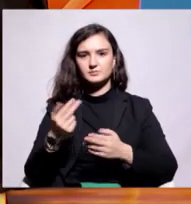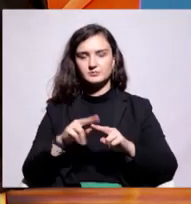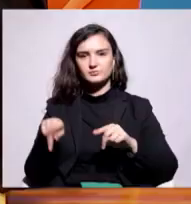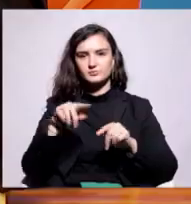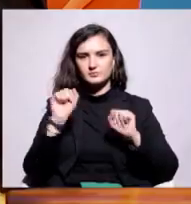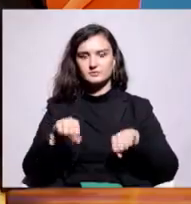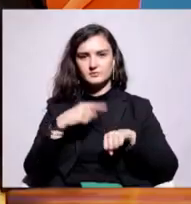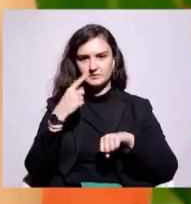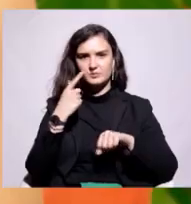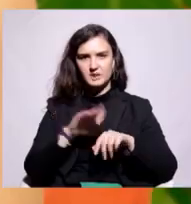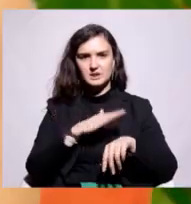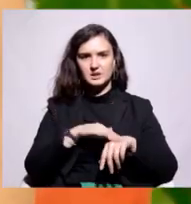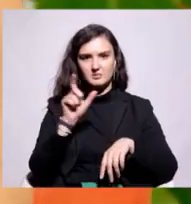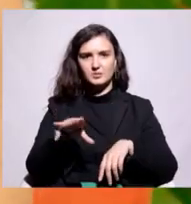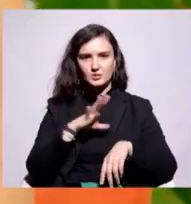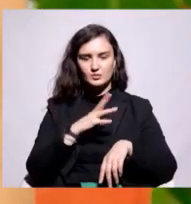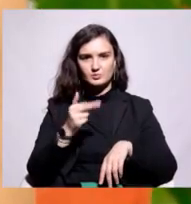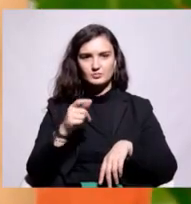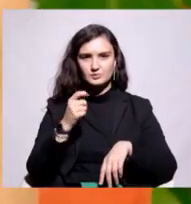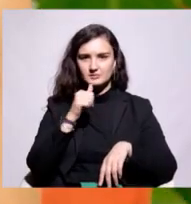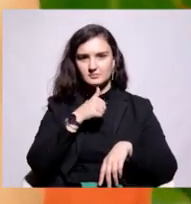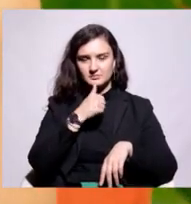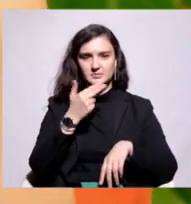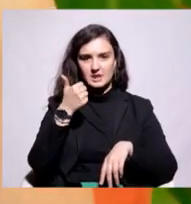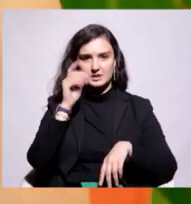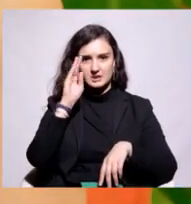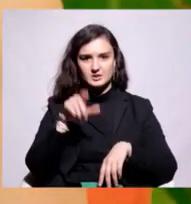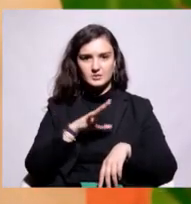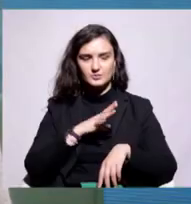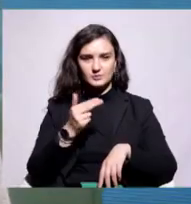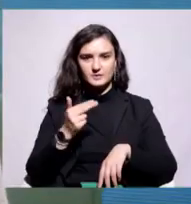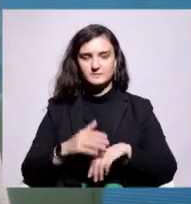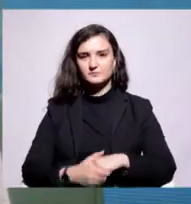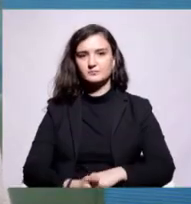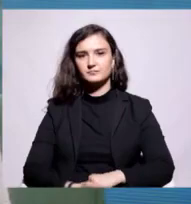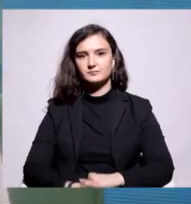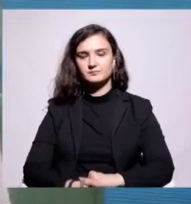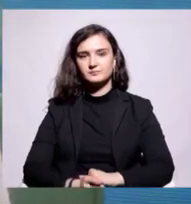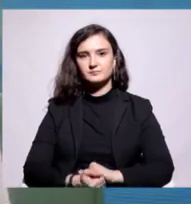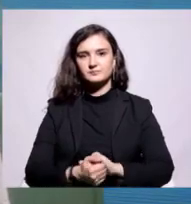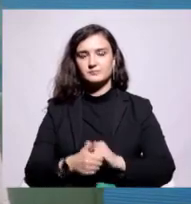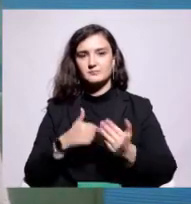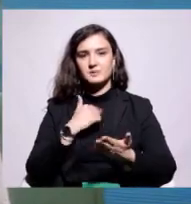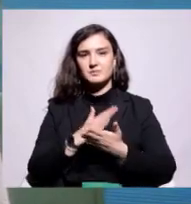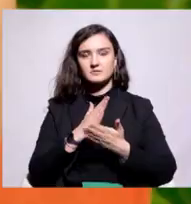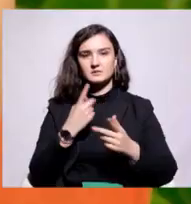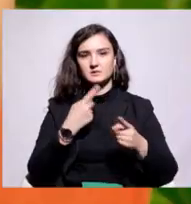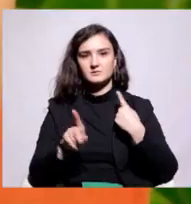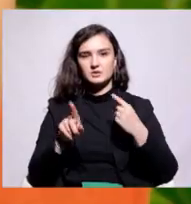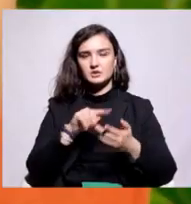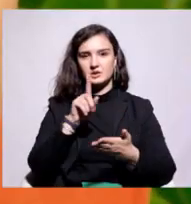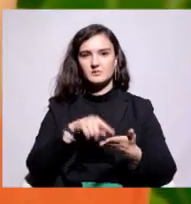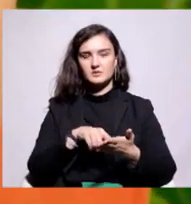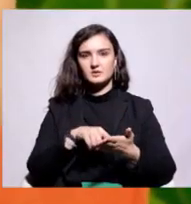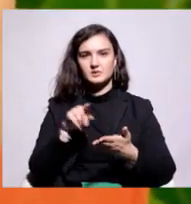say that he was a kind man, only a bit lazy. He was a good man. He was a good man, of course. But I have another